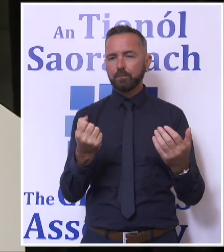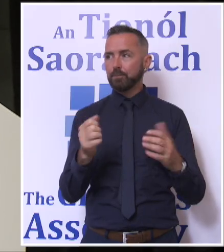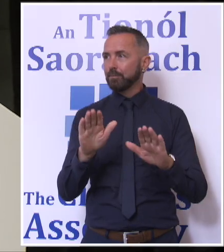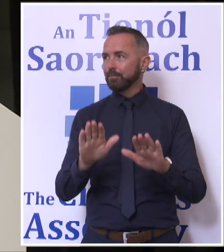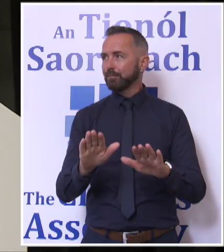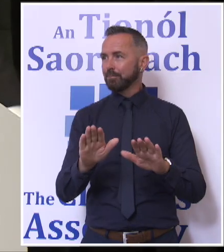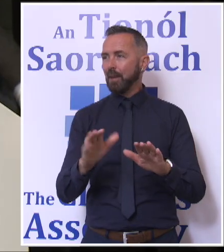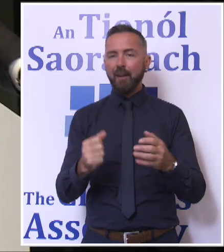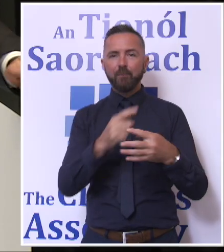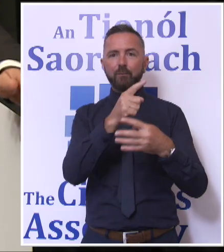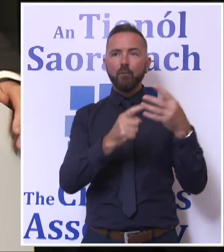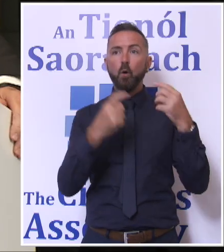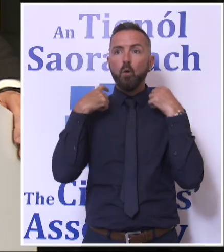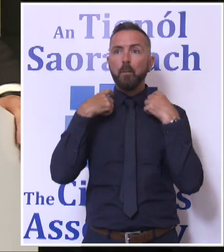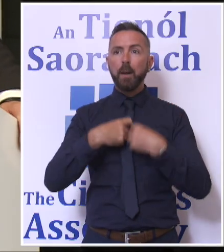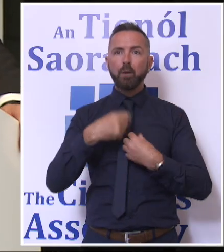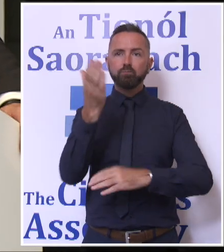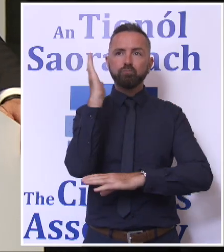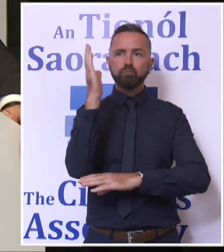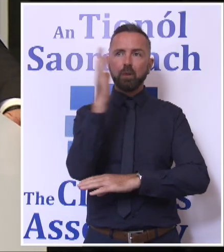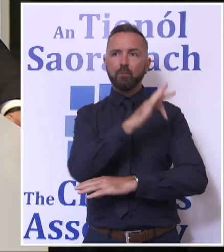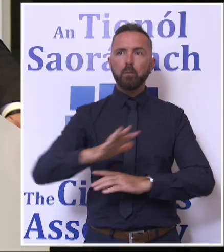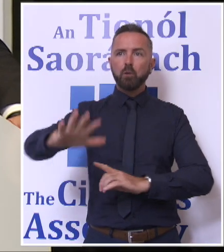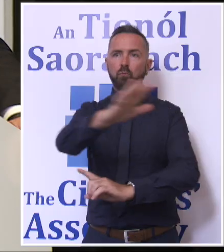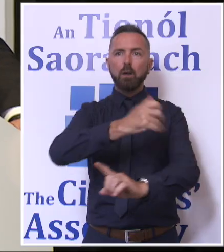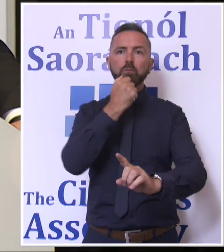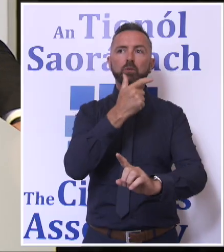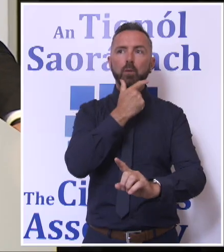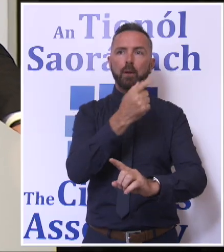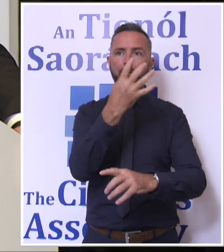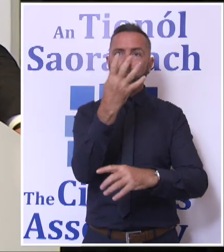our four mayors from our four local authorities in